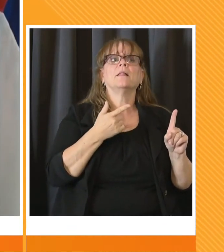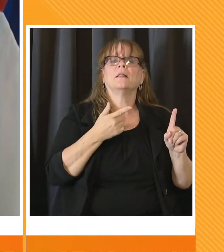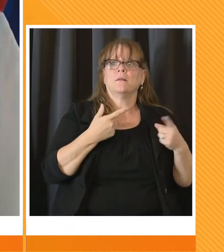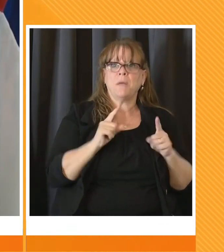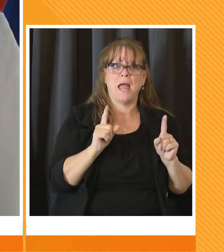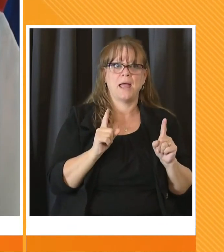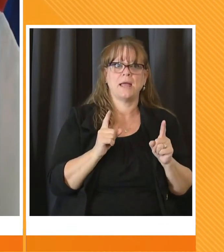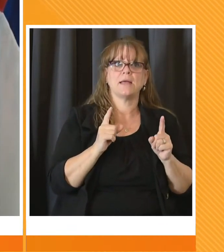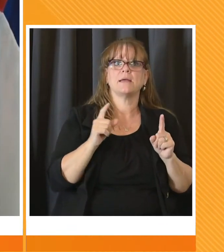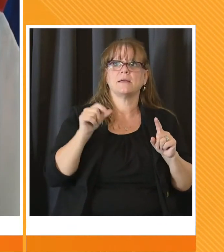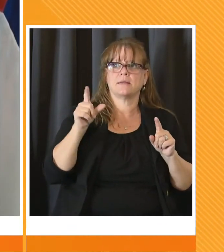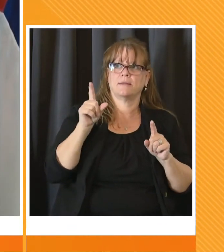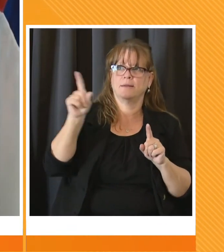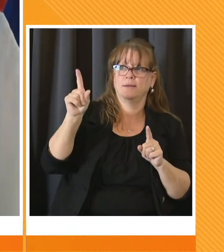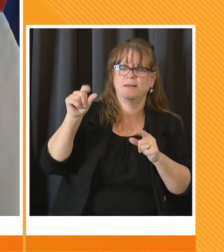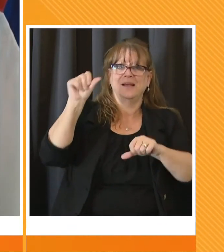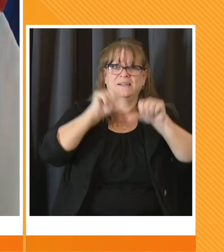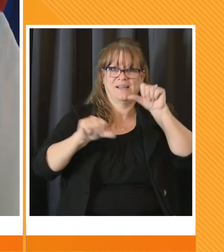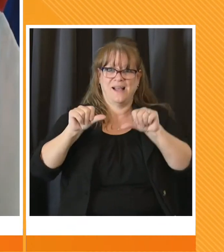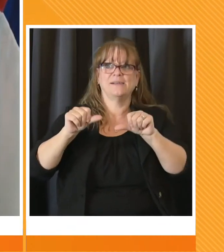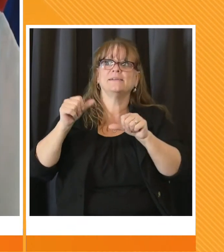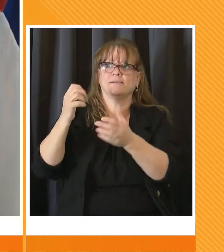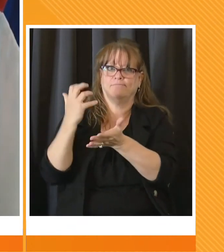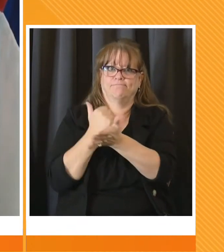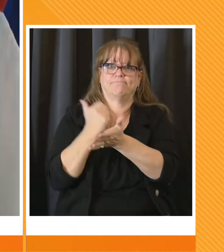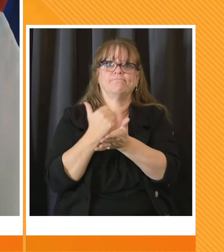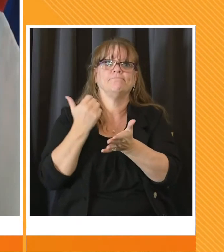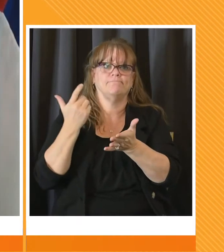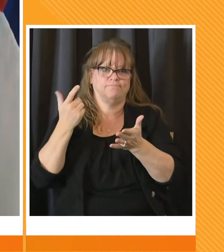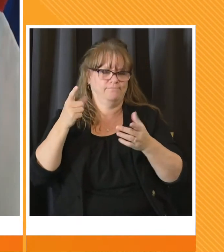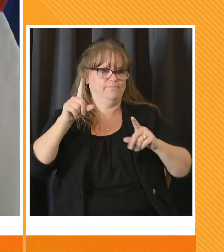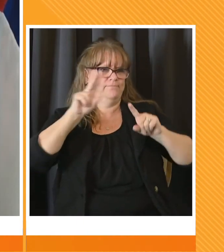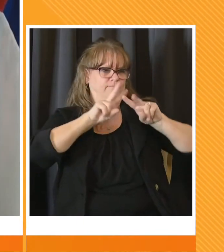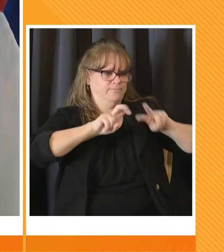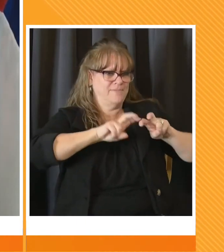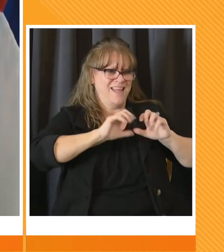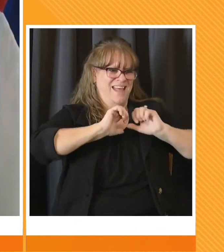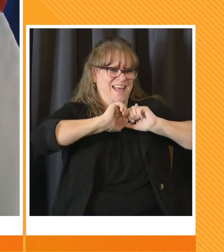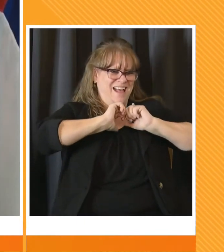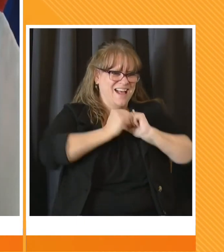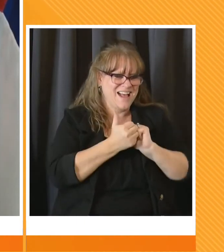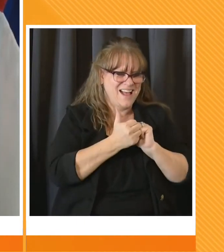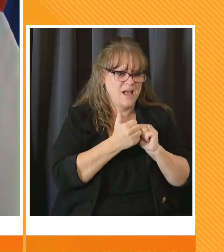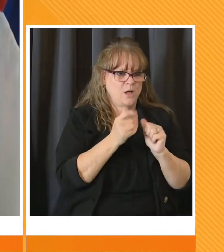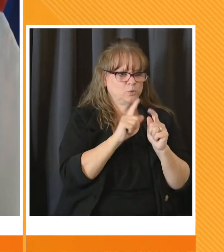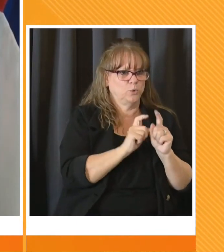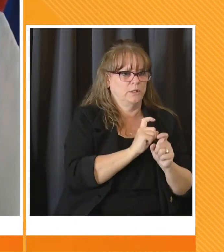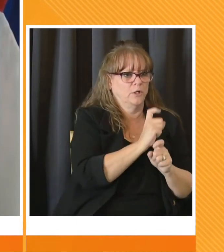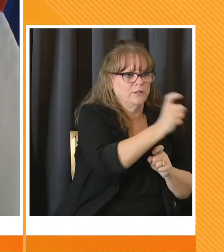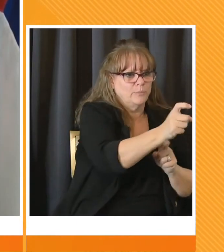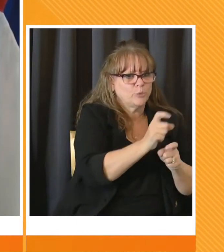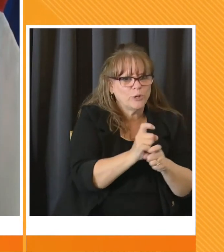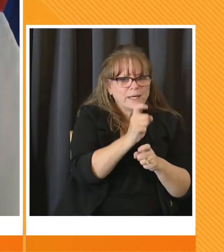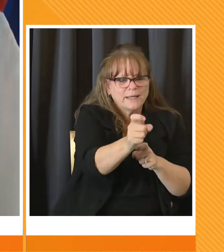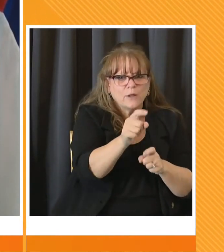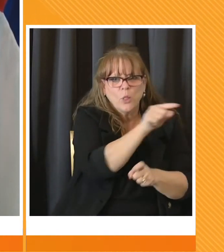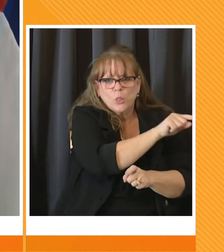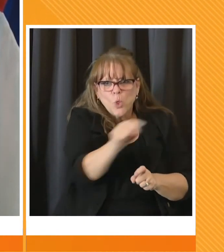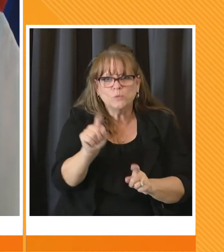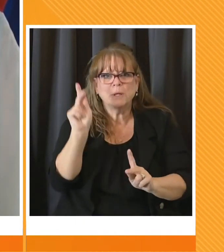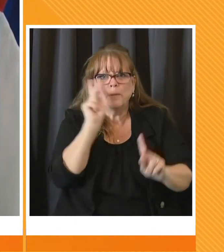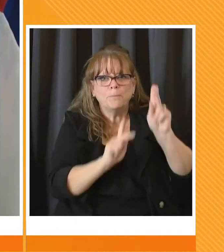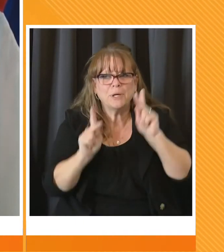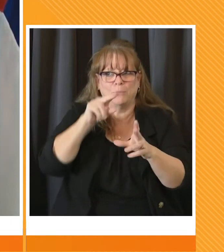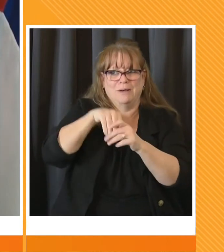around administering the vaccine across our entire state. I'd like to turn it over to Scott Bookman to talk in more detail about how